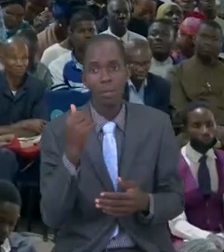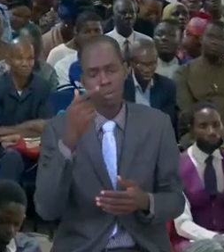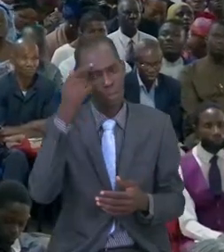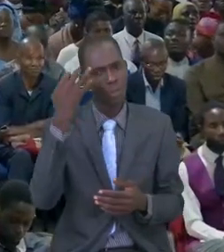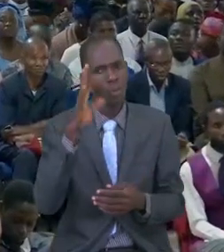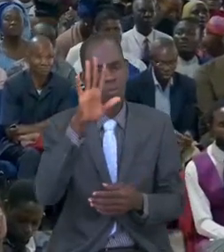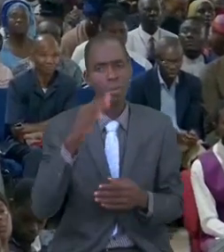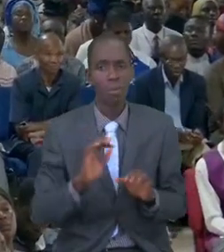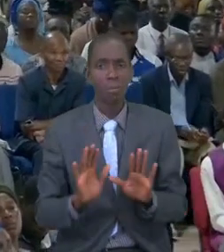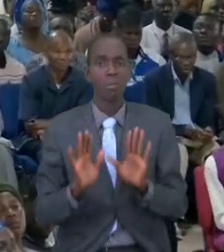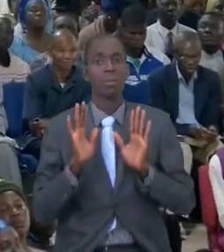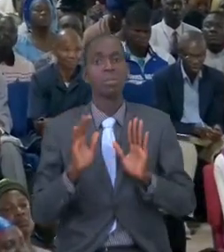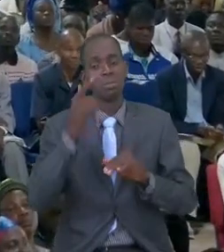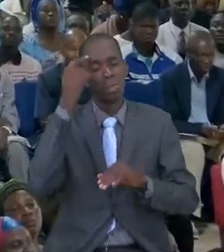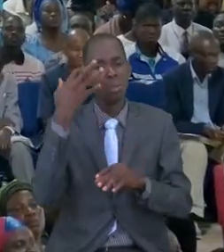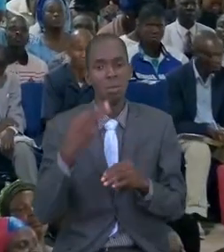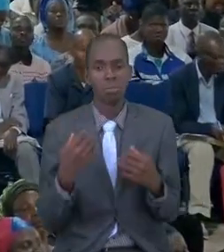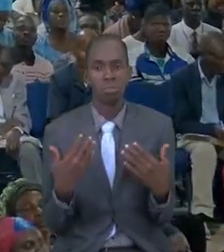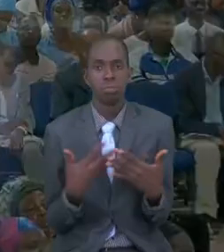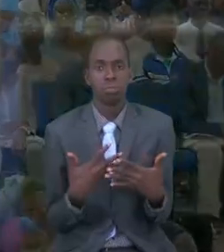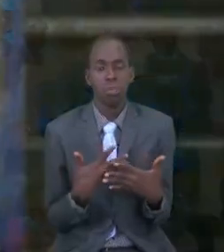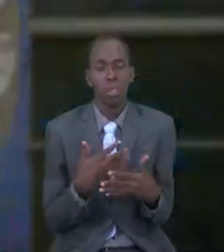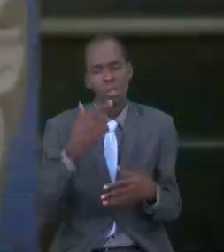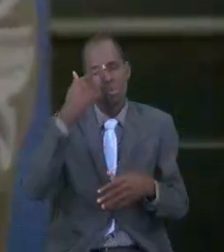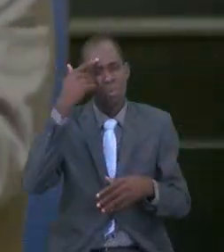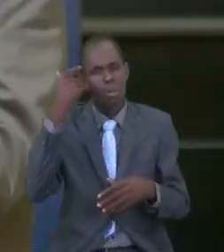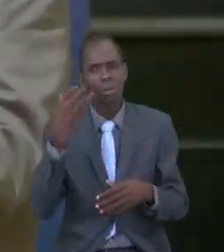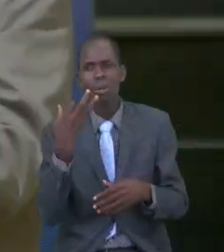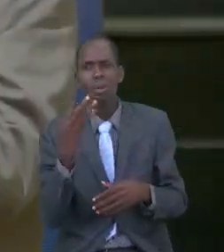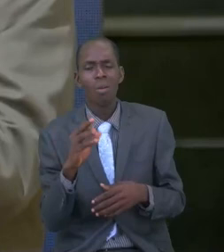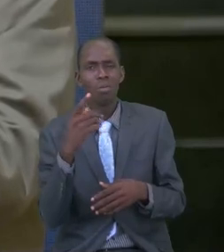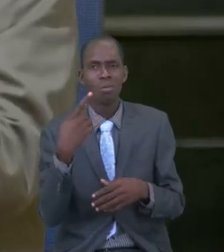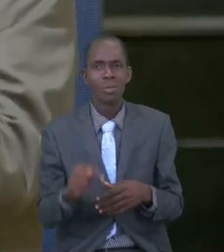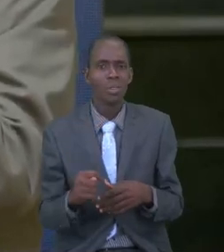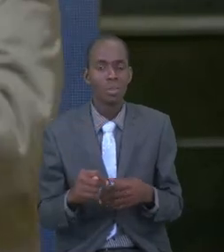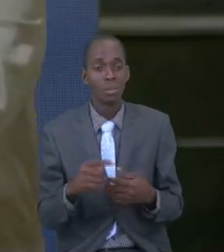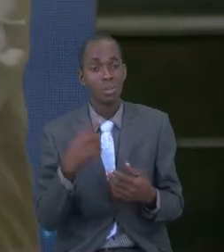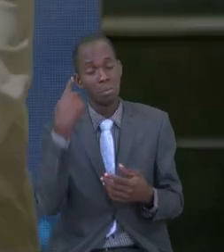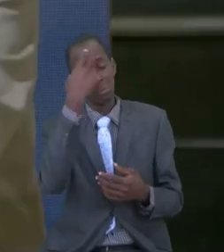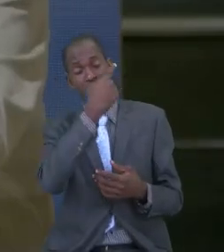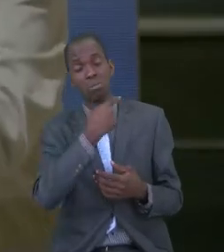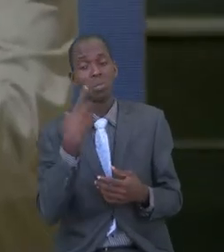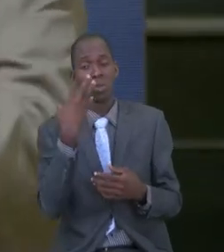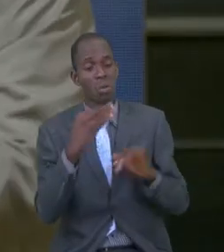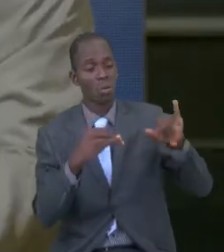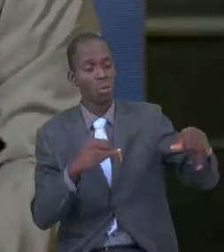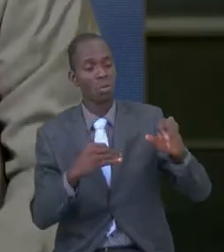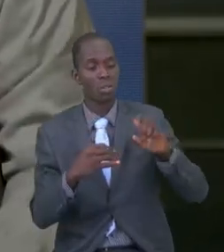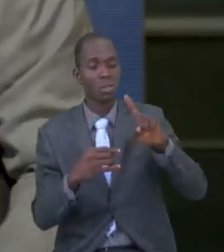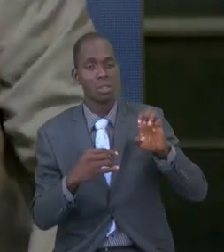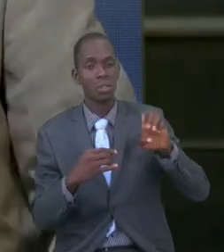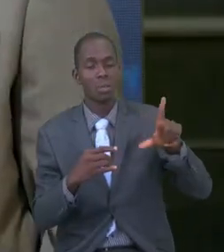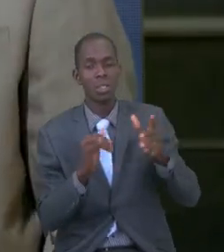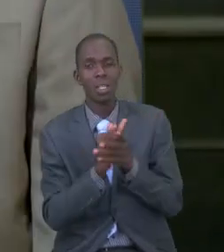fear, and because of timidity, and because of the face of Jezebel that is so near, you